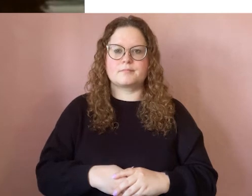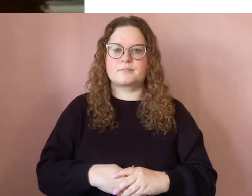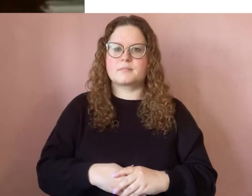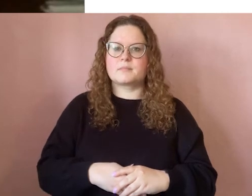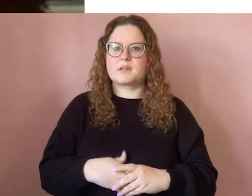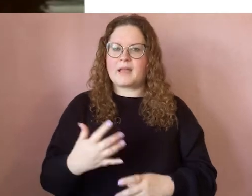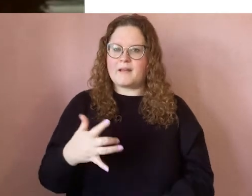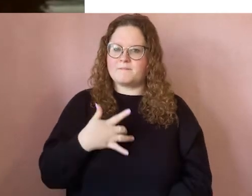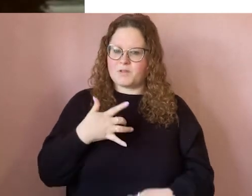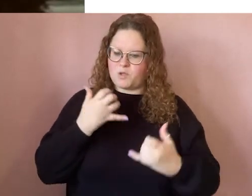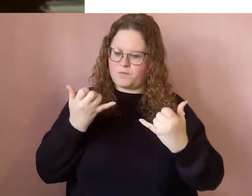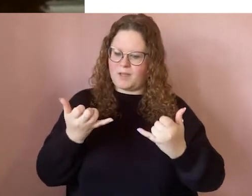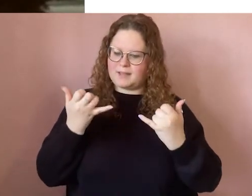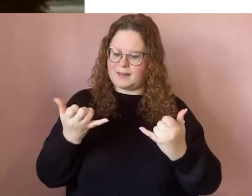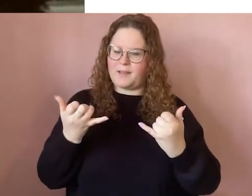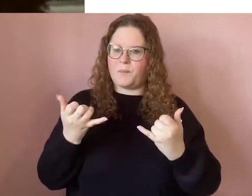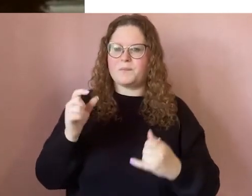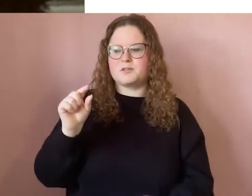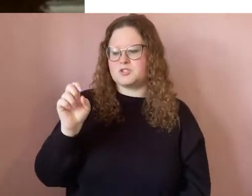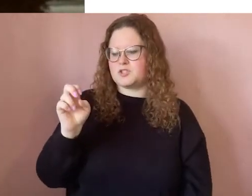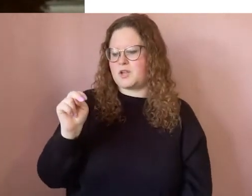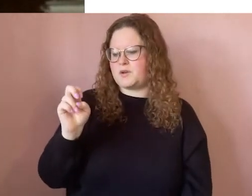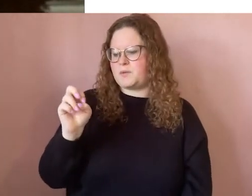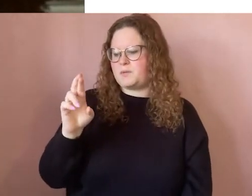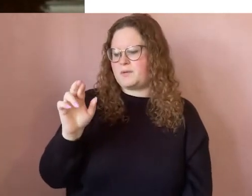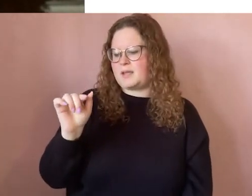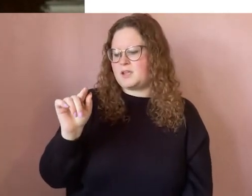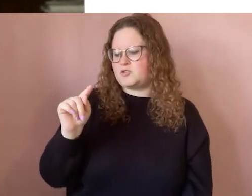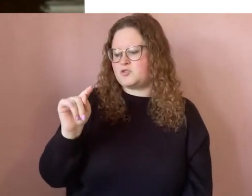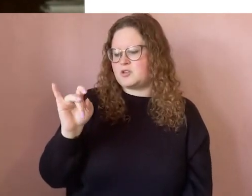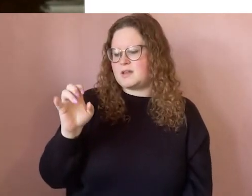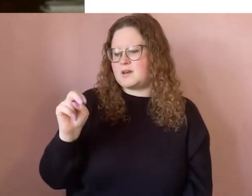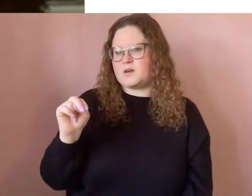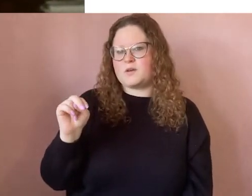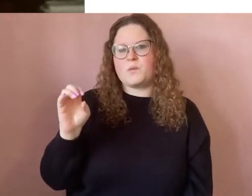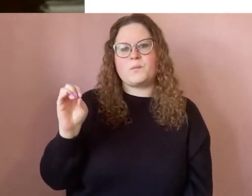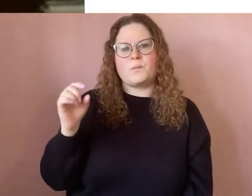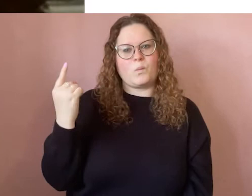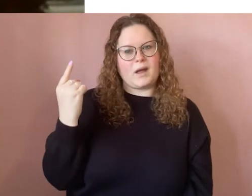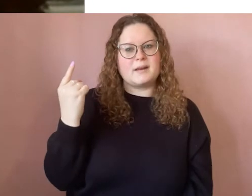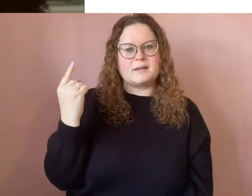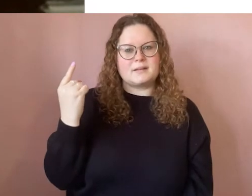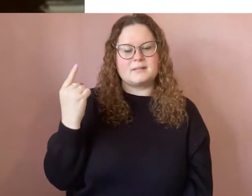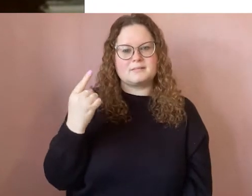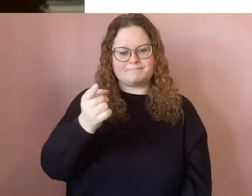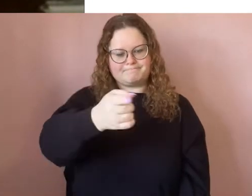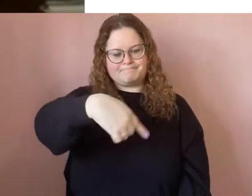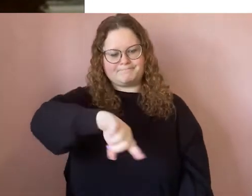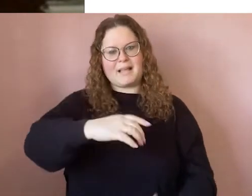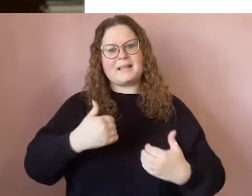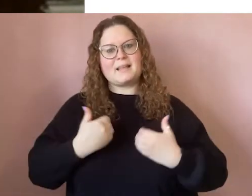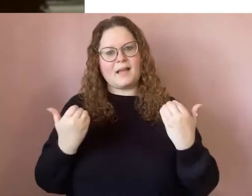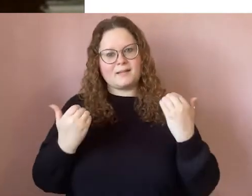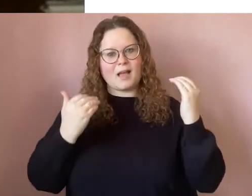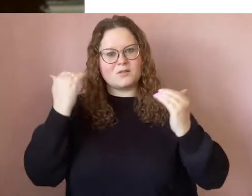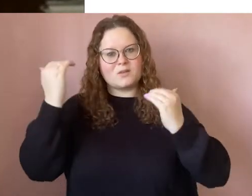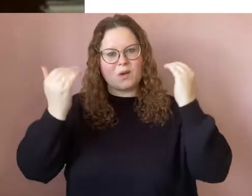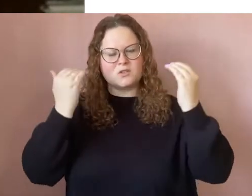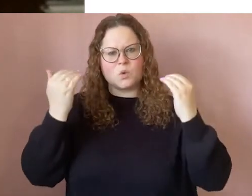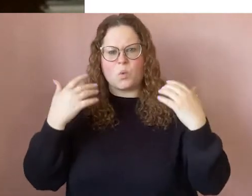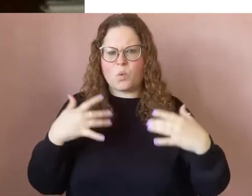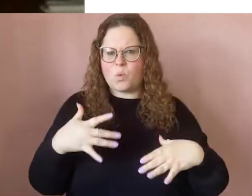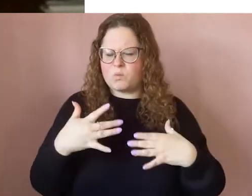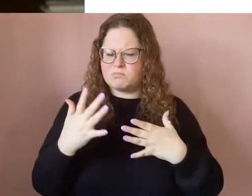1. These are the adolescents becoming adults who are among the most stressed and depressed of